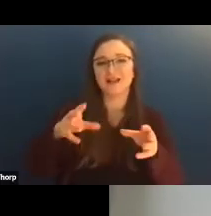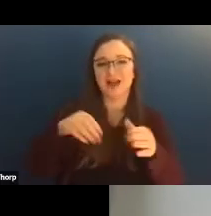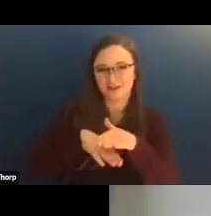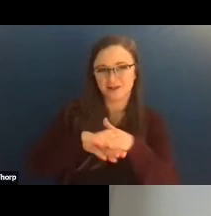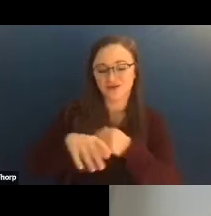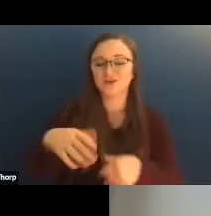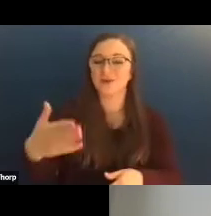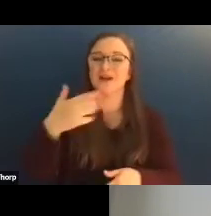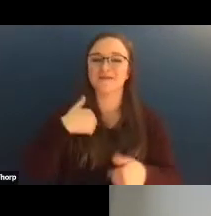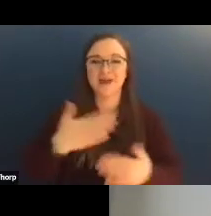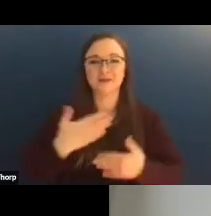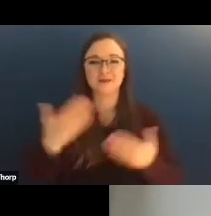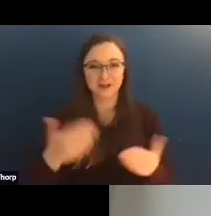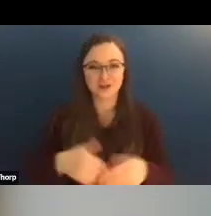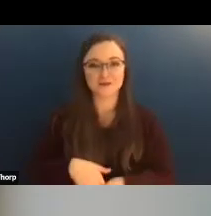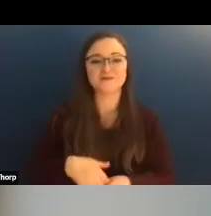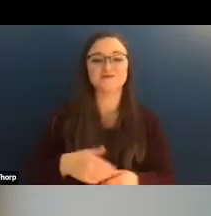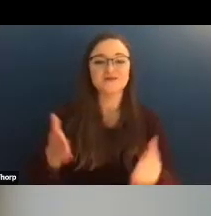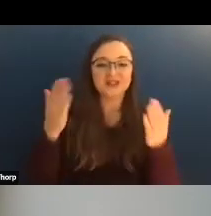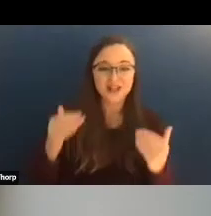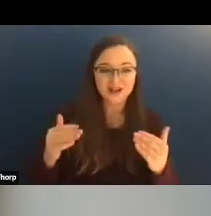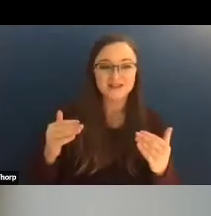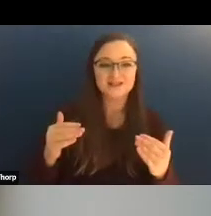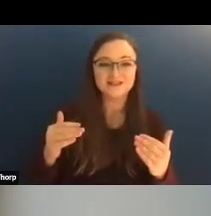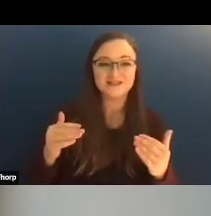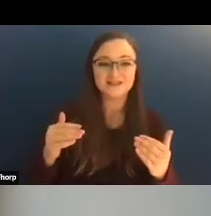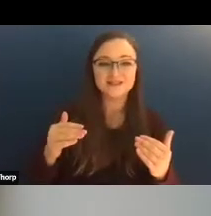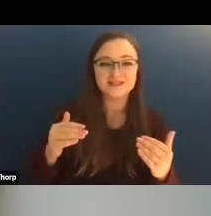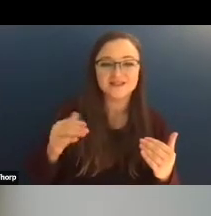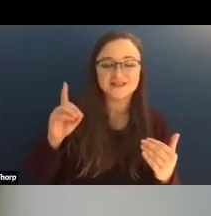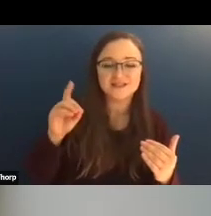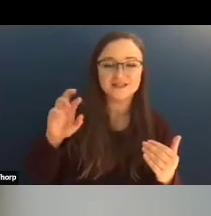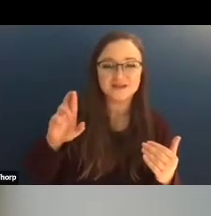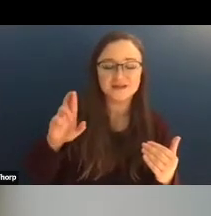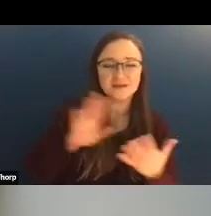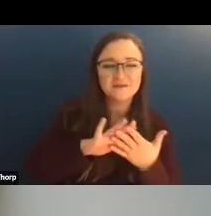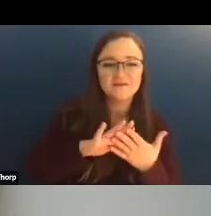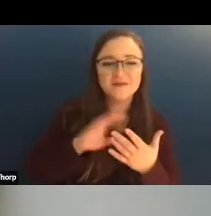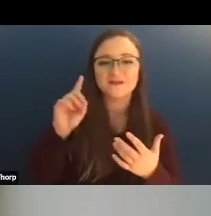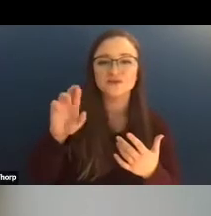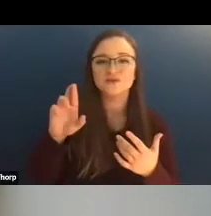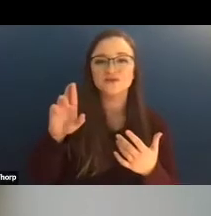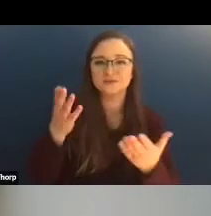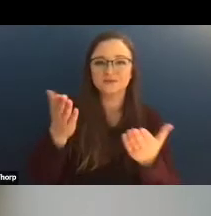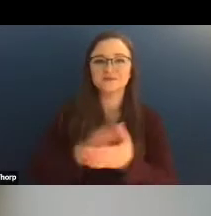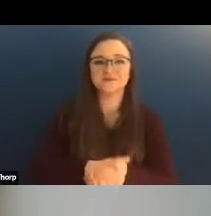Great, thank you. So can we proceed with Dr. Asadi Erfani?